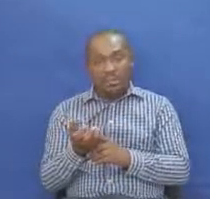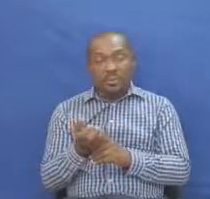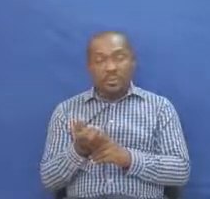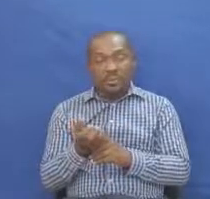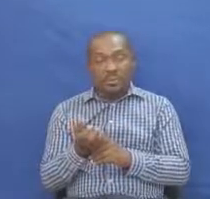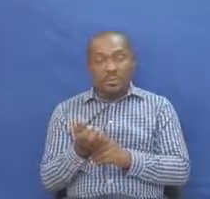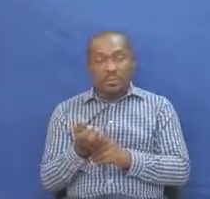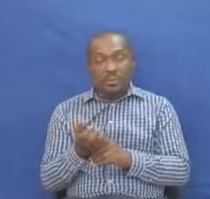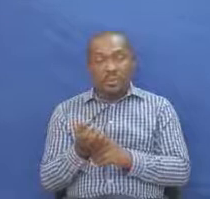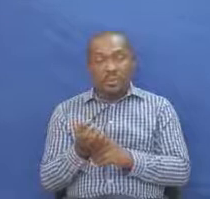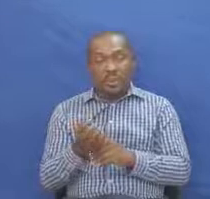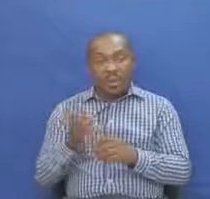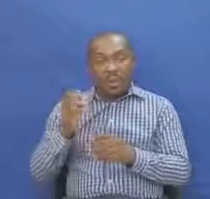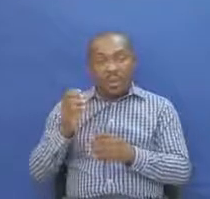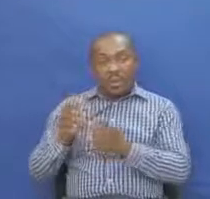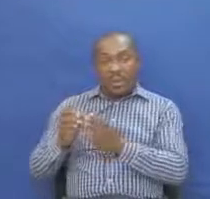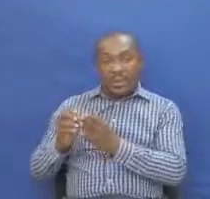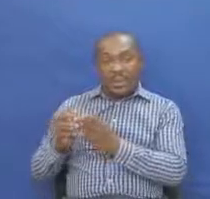of cell increase